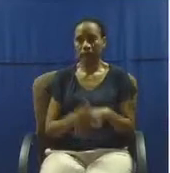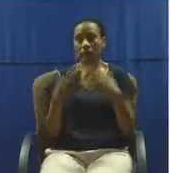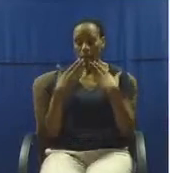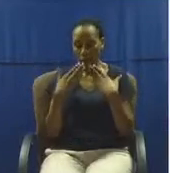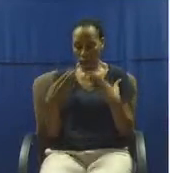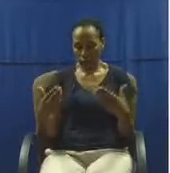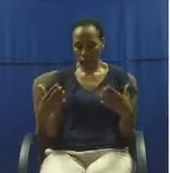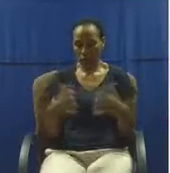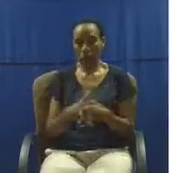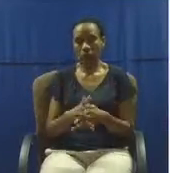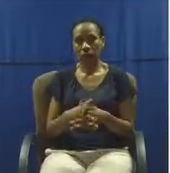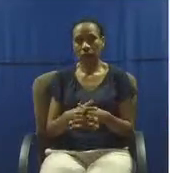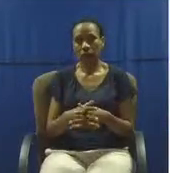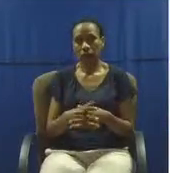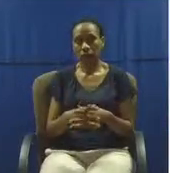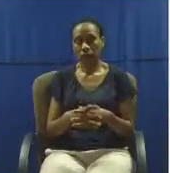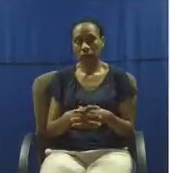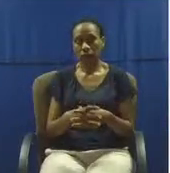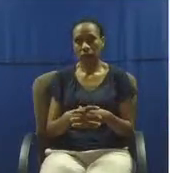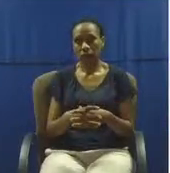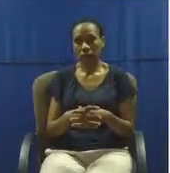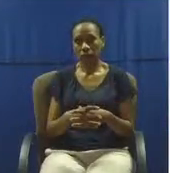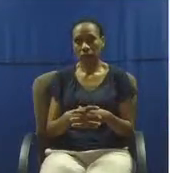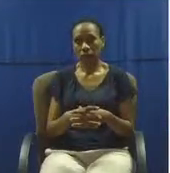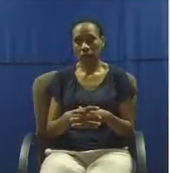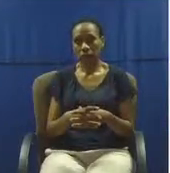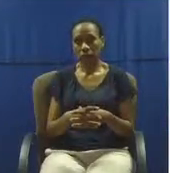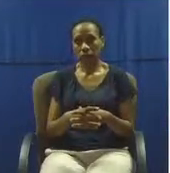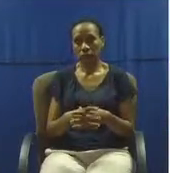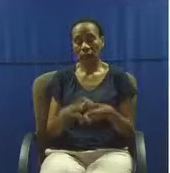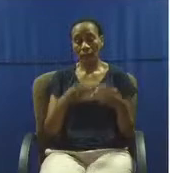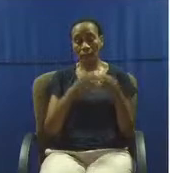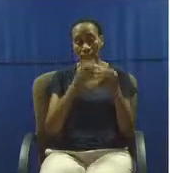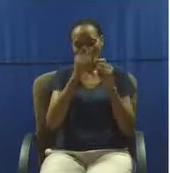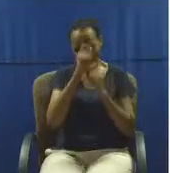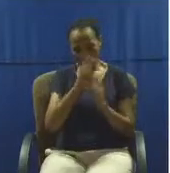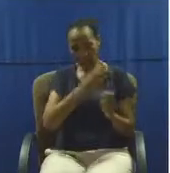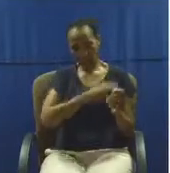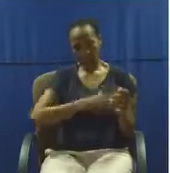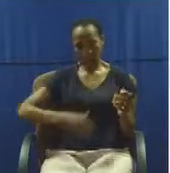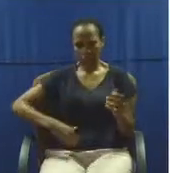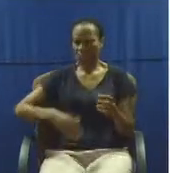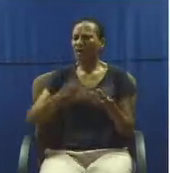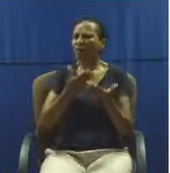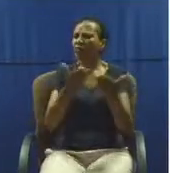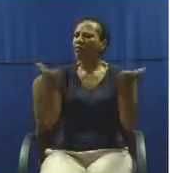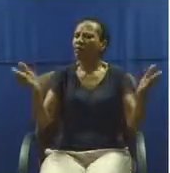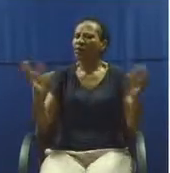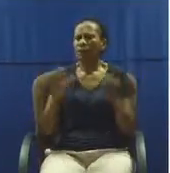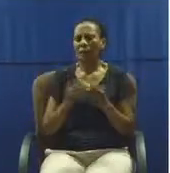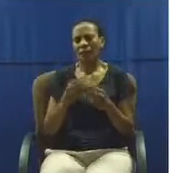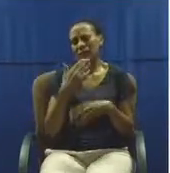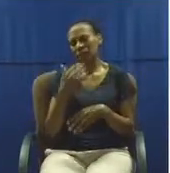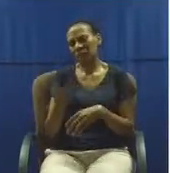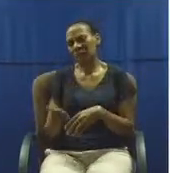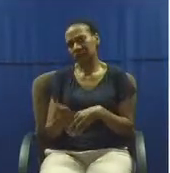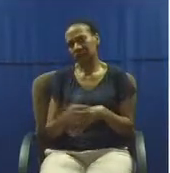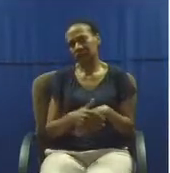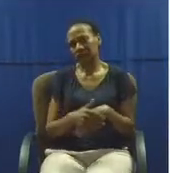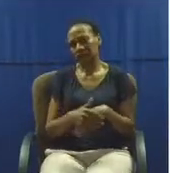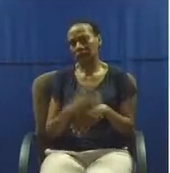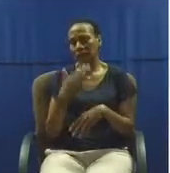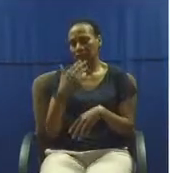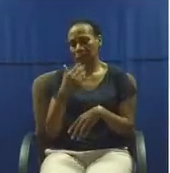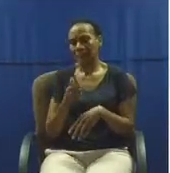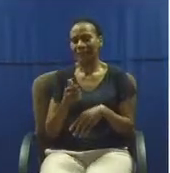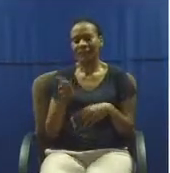much. Honorable, the President, honorable members, please, will you